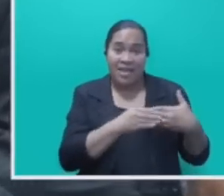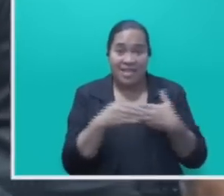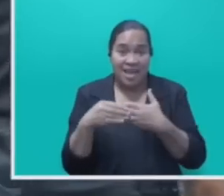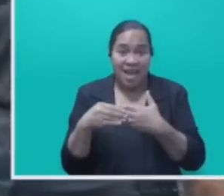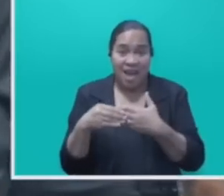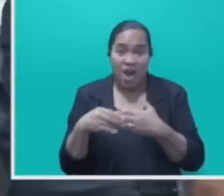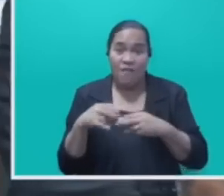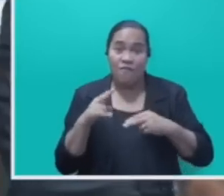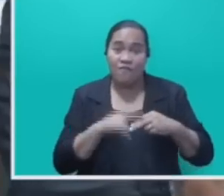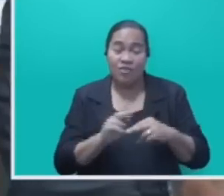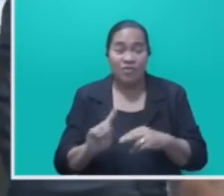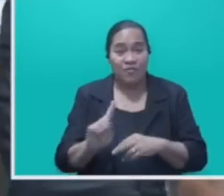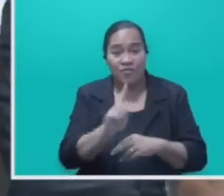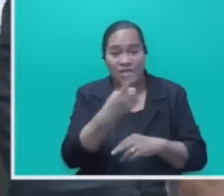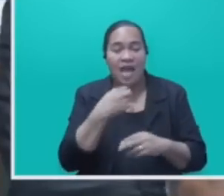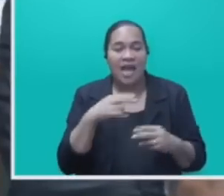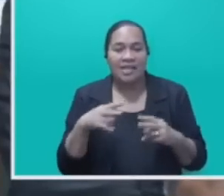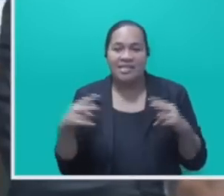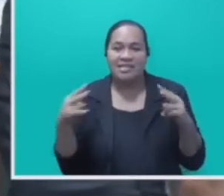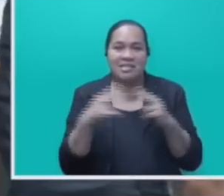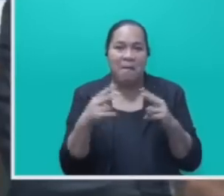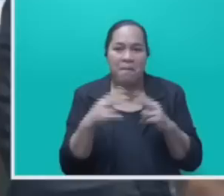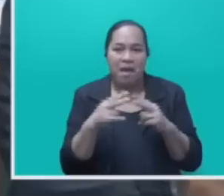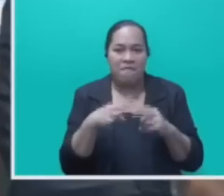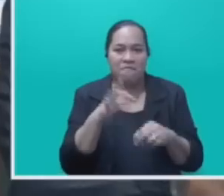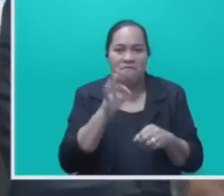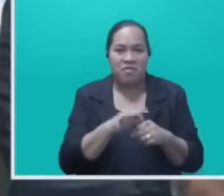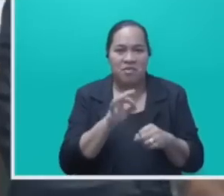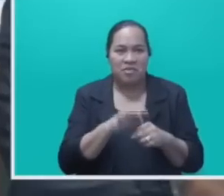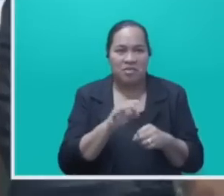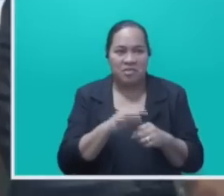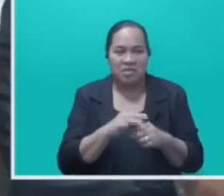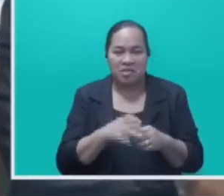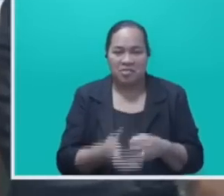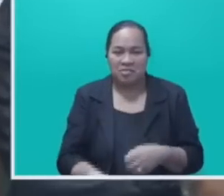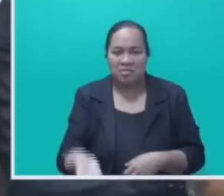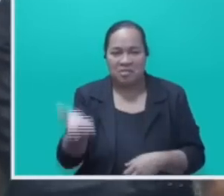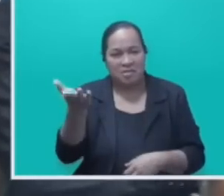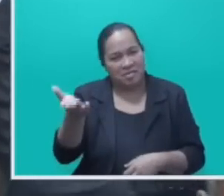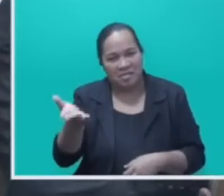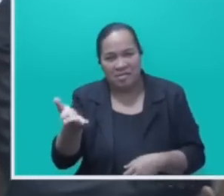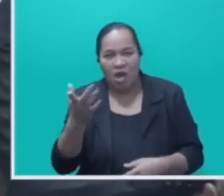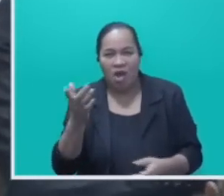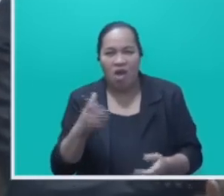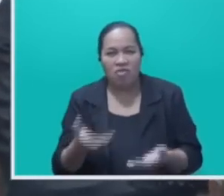First, has nearly double the number of votes than the current Prime Minister is.